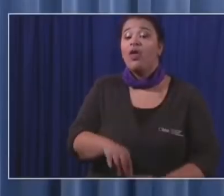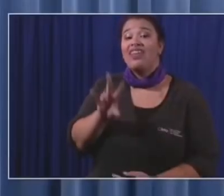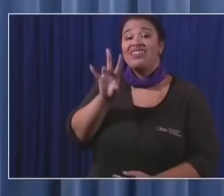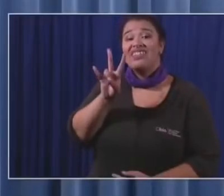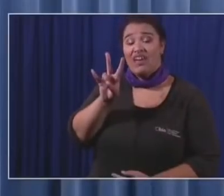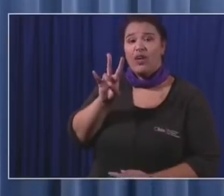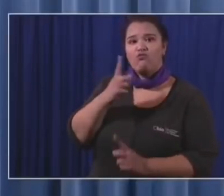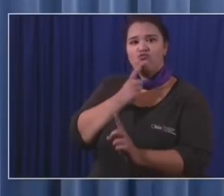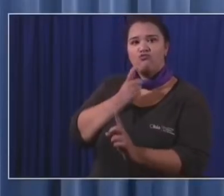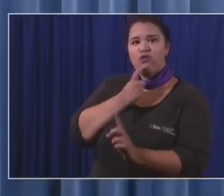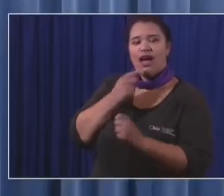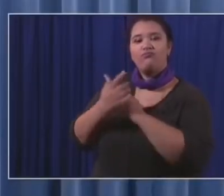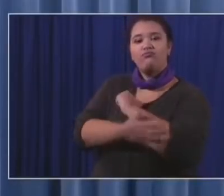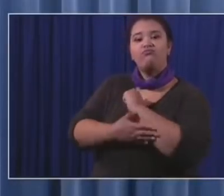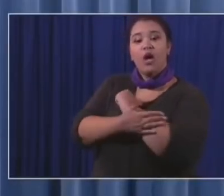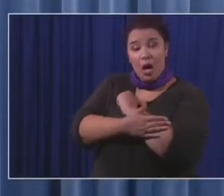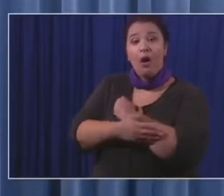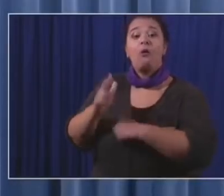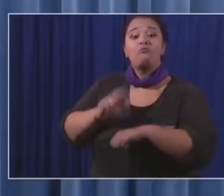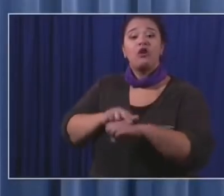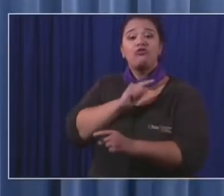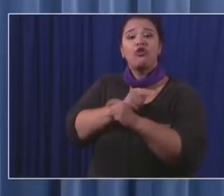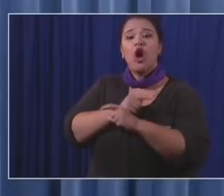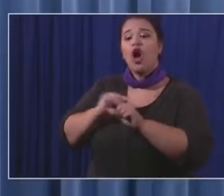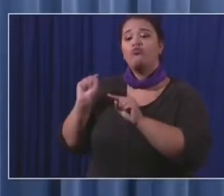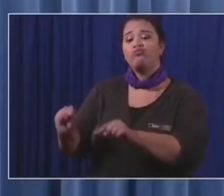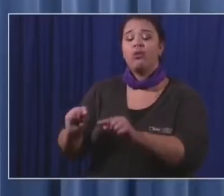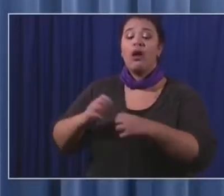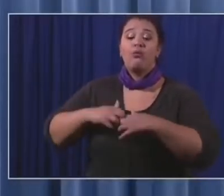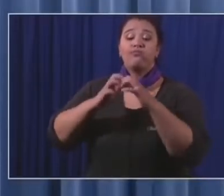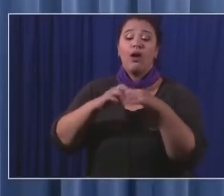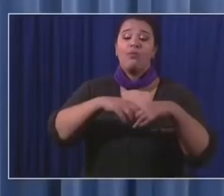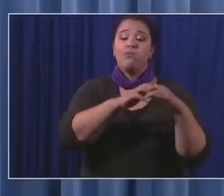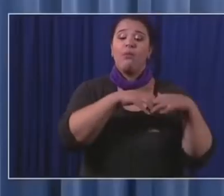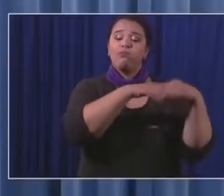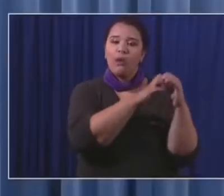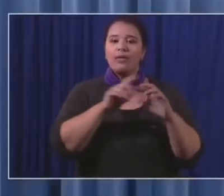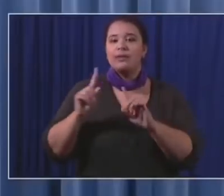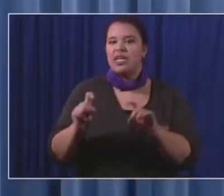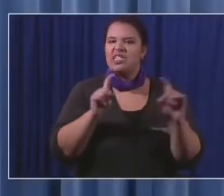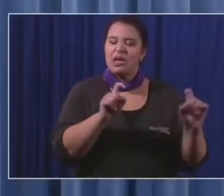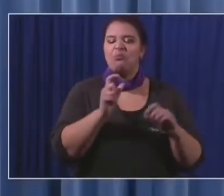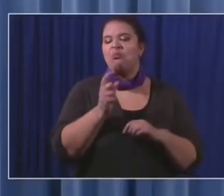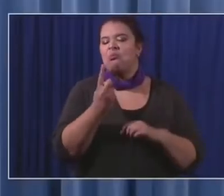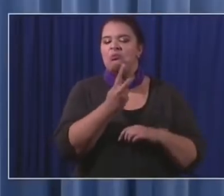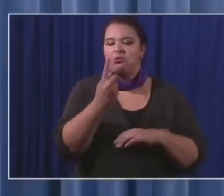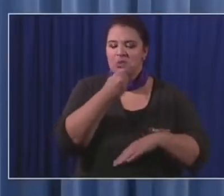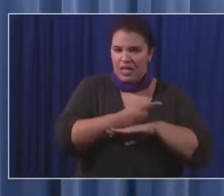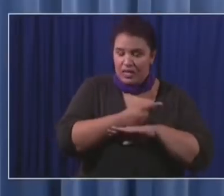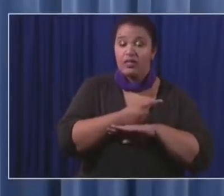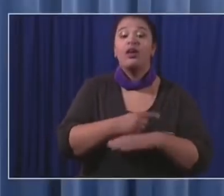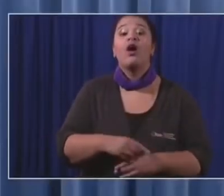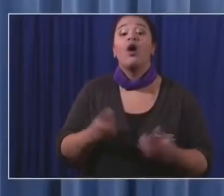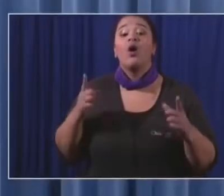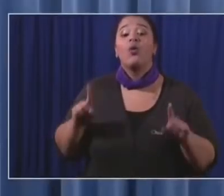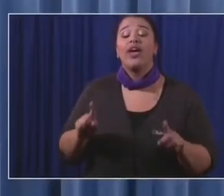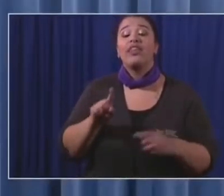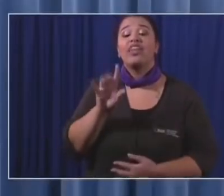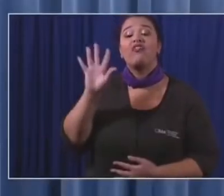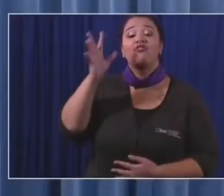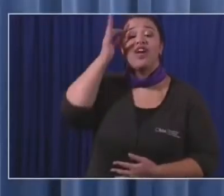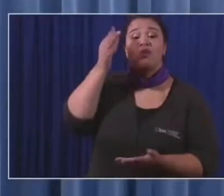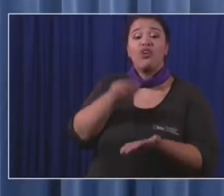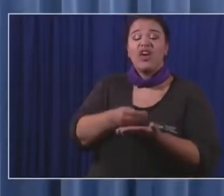Hi, Governor. It's Karen Kassler from Ohio Public Radio and Television. You mentioned the Ohio National Guard being available for pop-up testing in the 7 hotspot counties. Do you